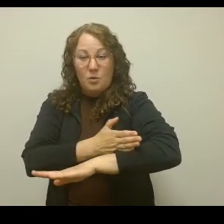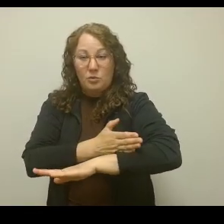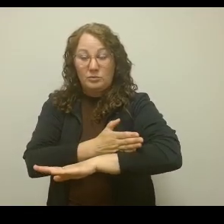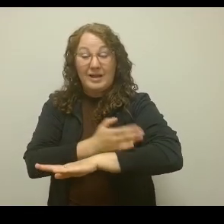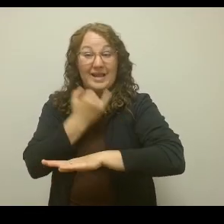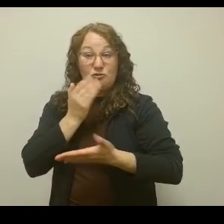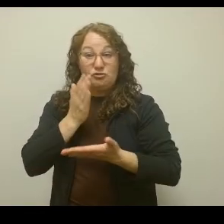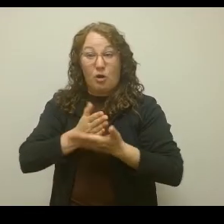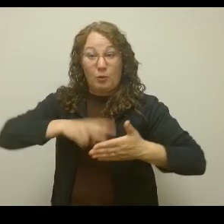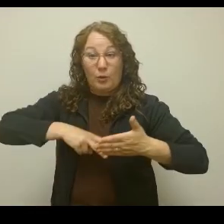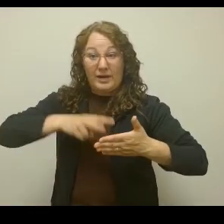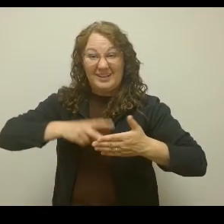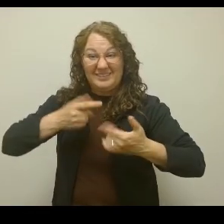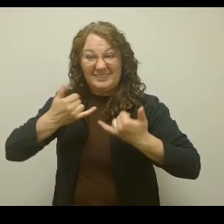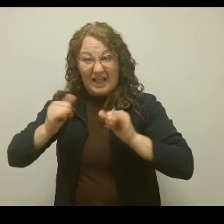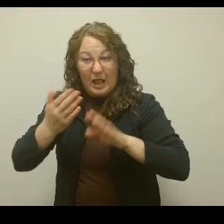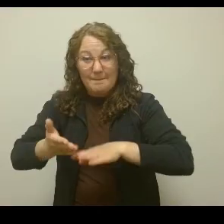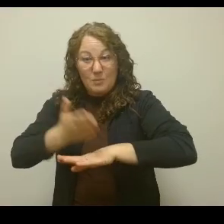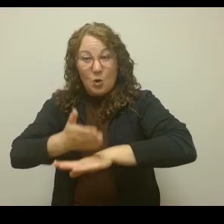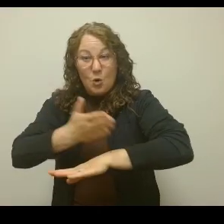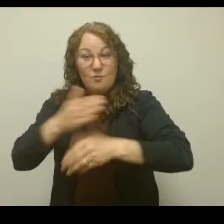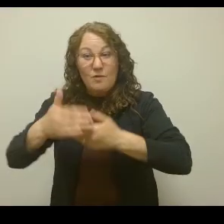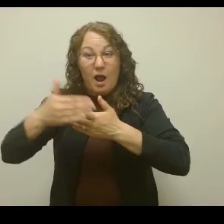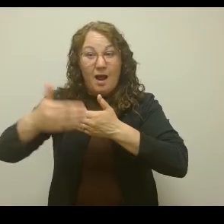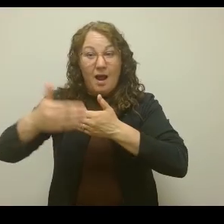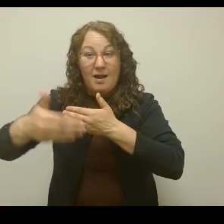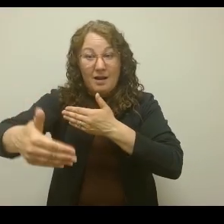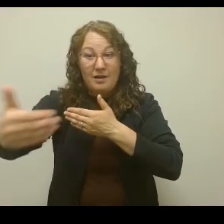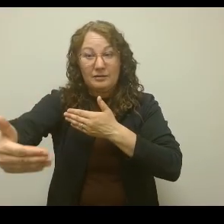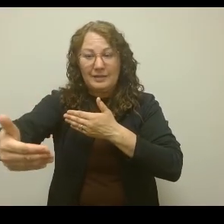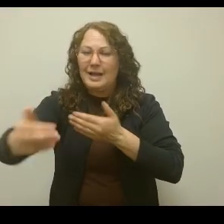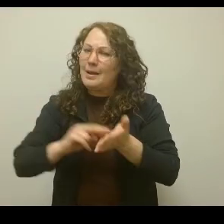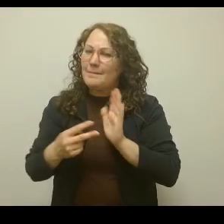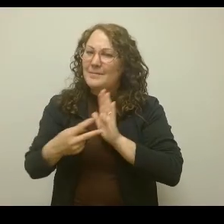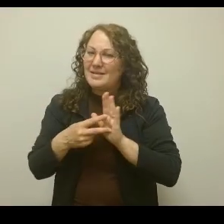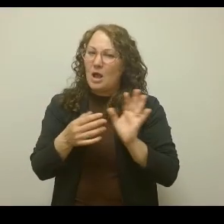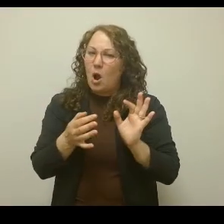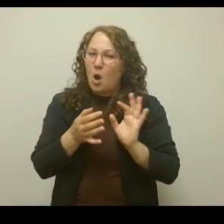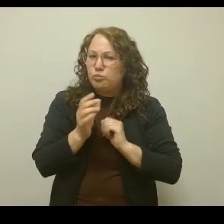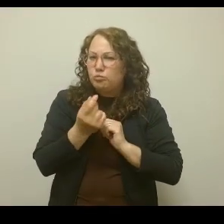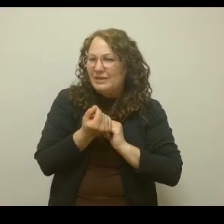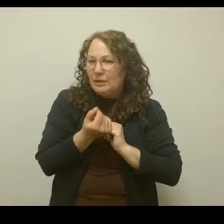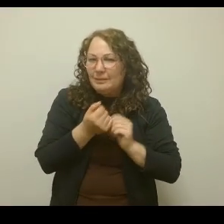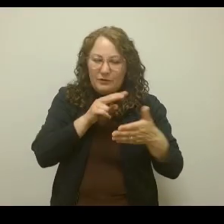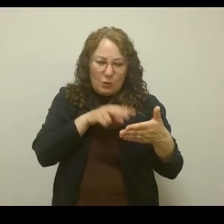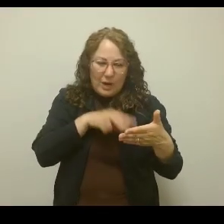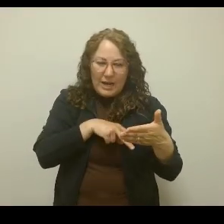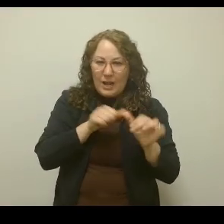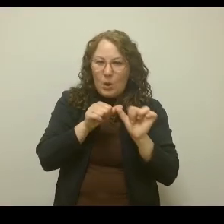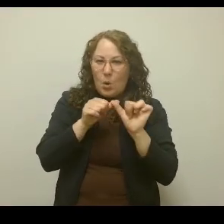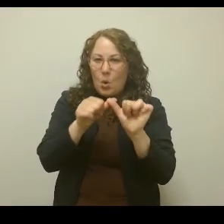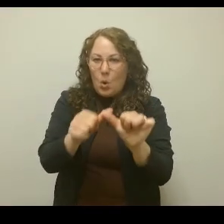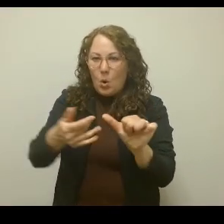stopped reading, meaning even just a little bit of reading can go a long way.